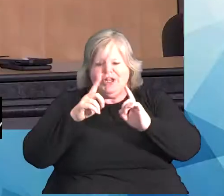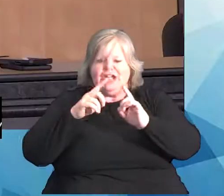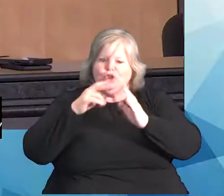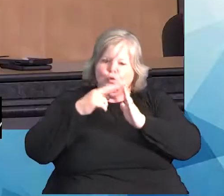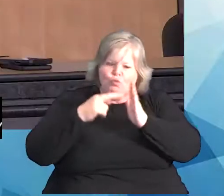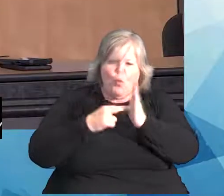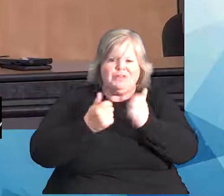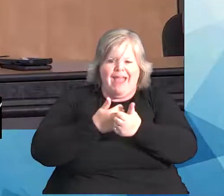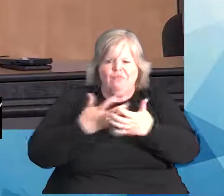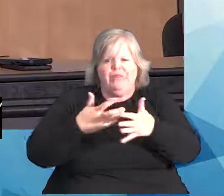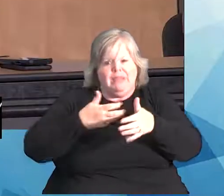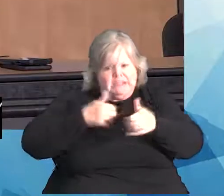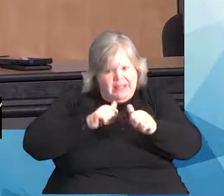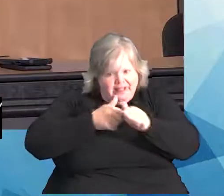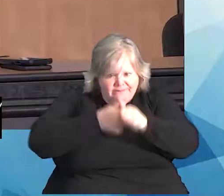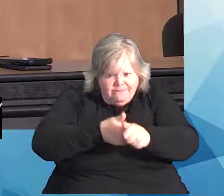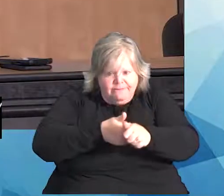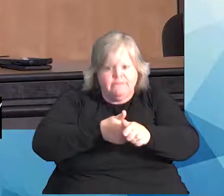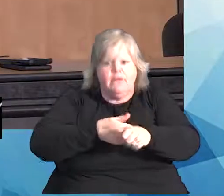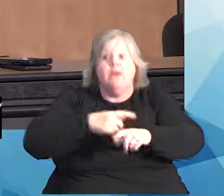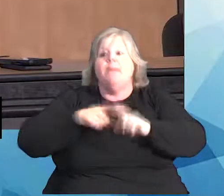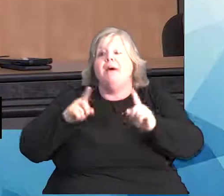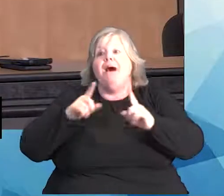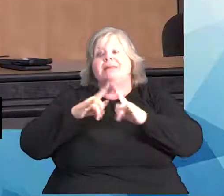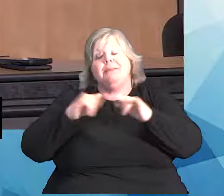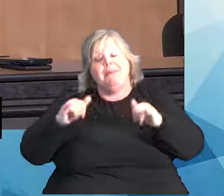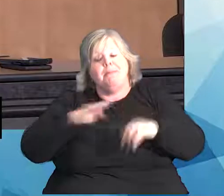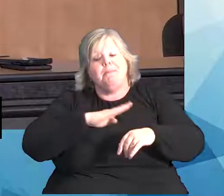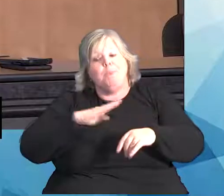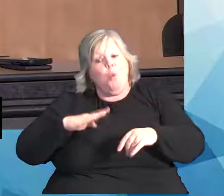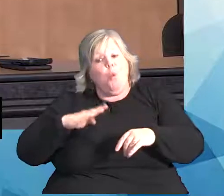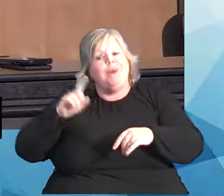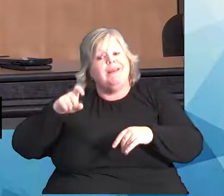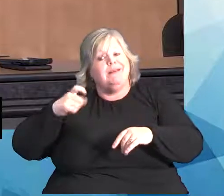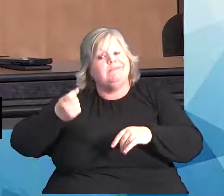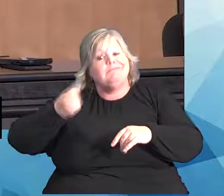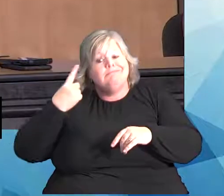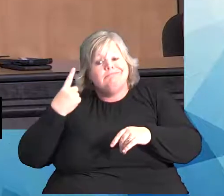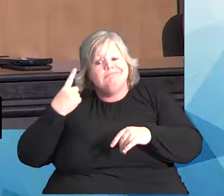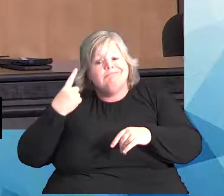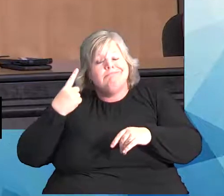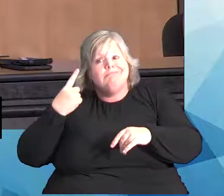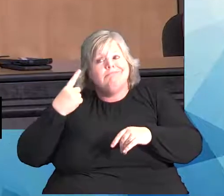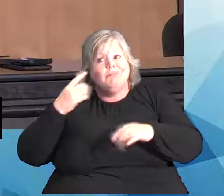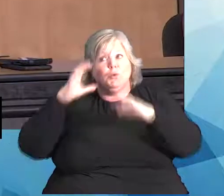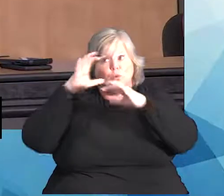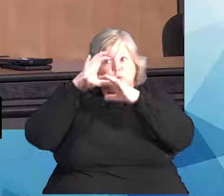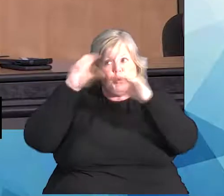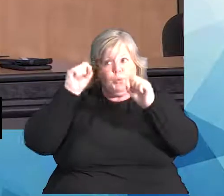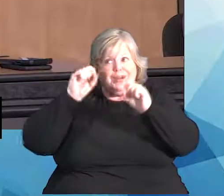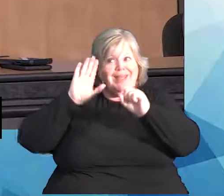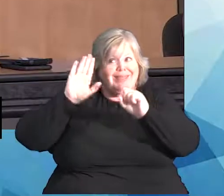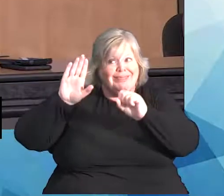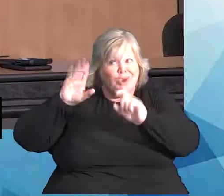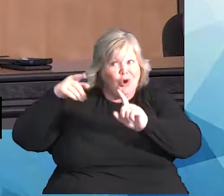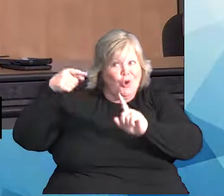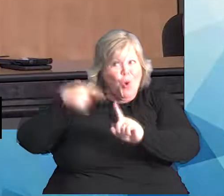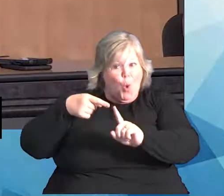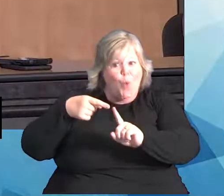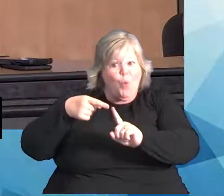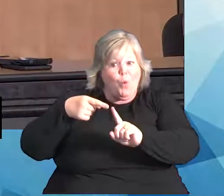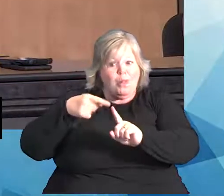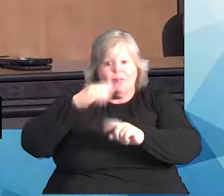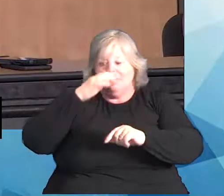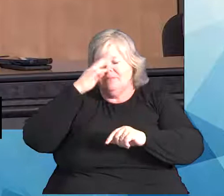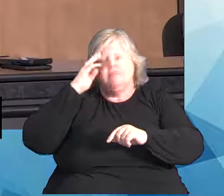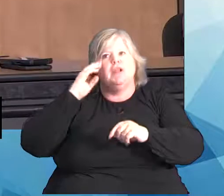At the same time, we need to make sure that the board understands the superintendent's intention here. There are